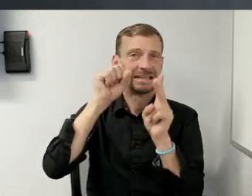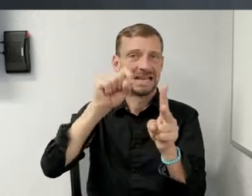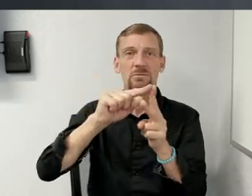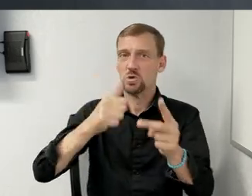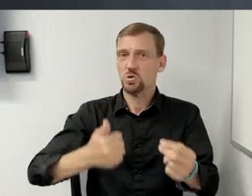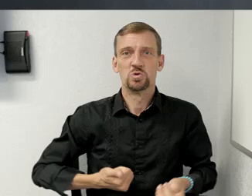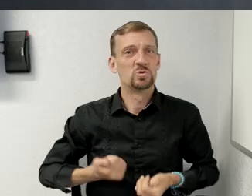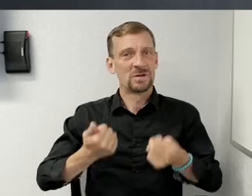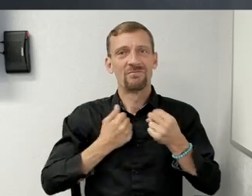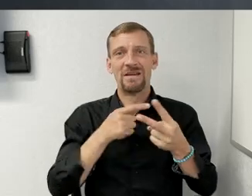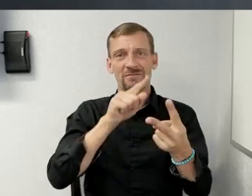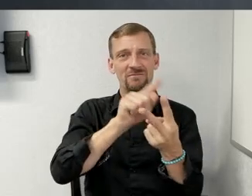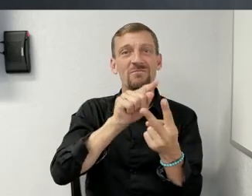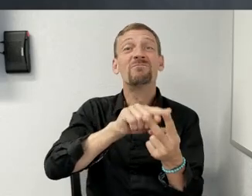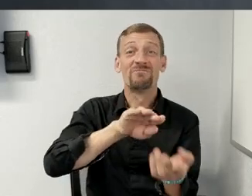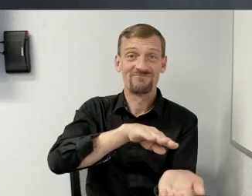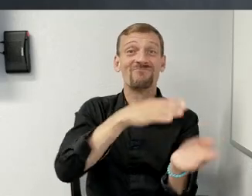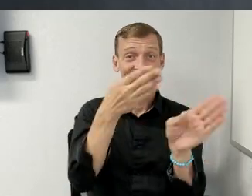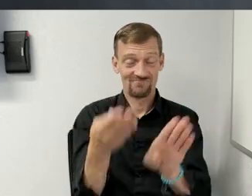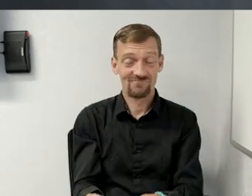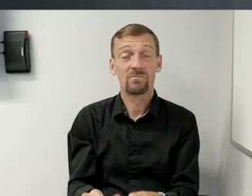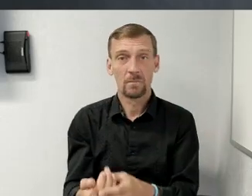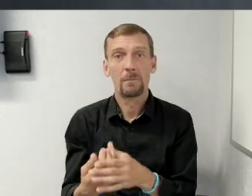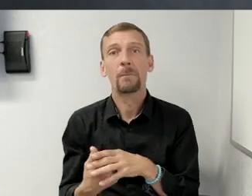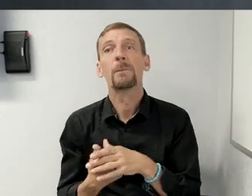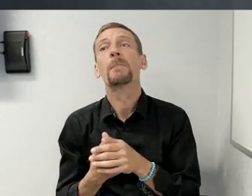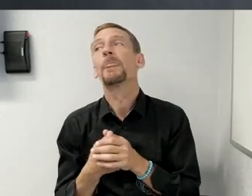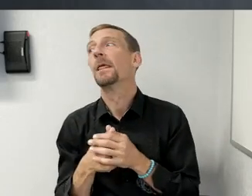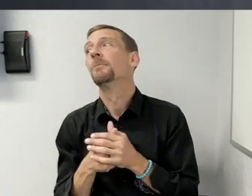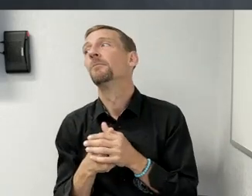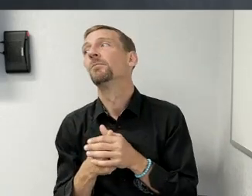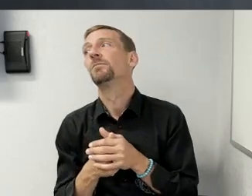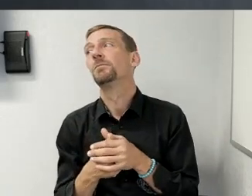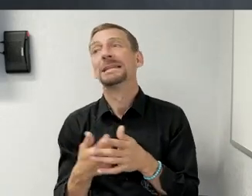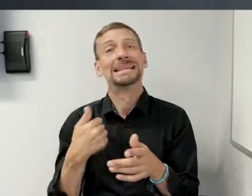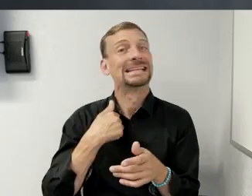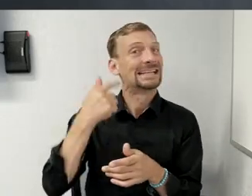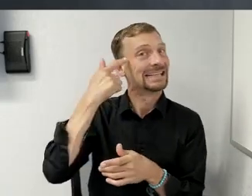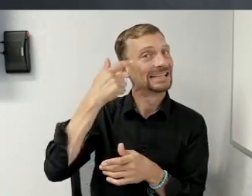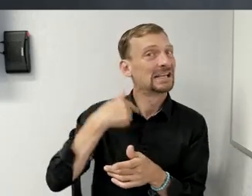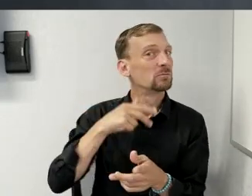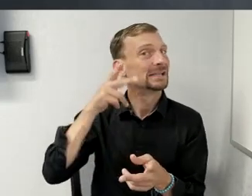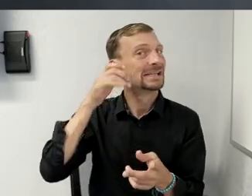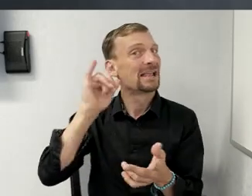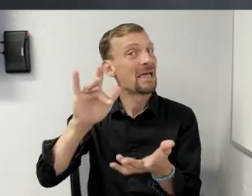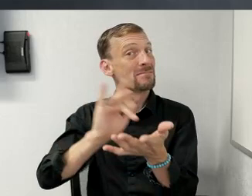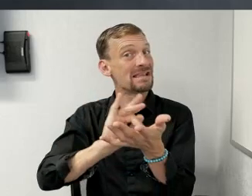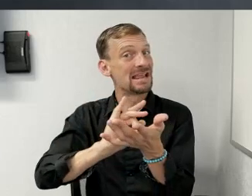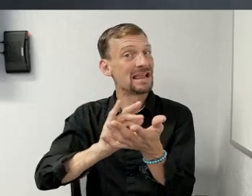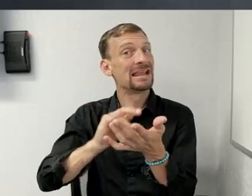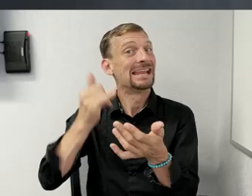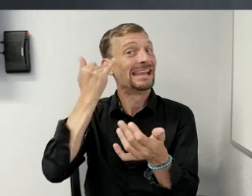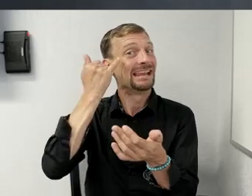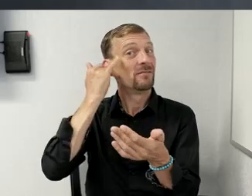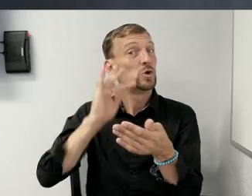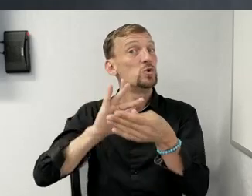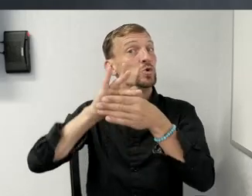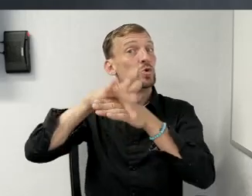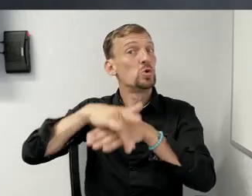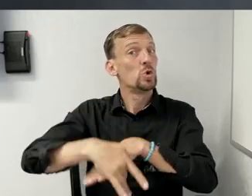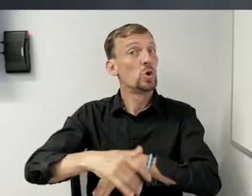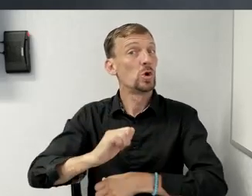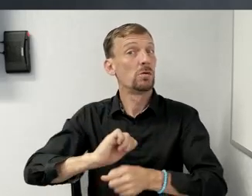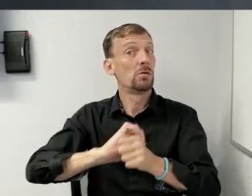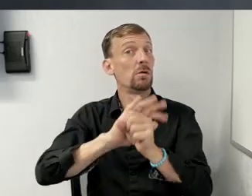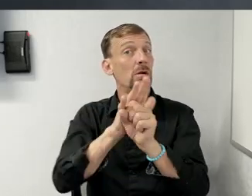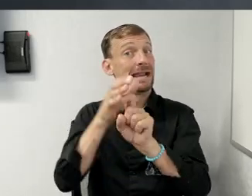and probably was just given too late. I think we're hearing that remdesivir given more early on in